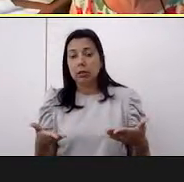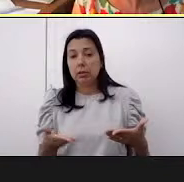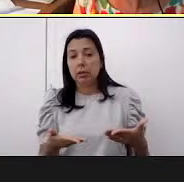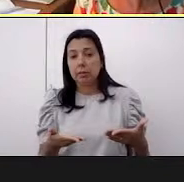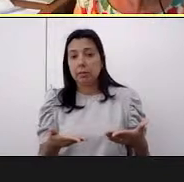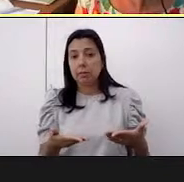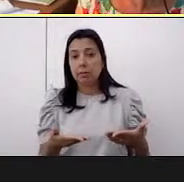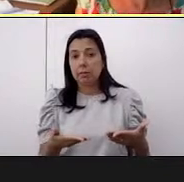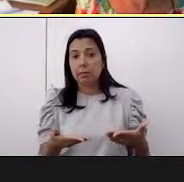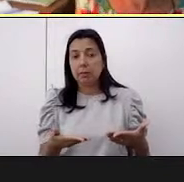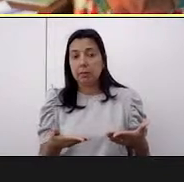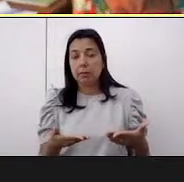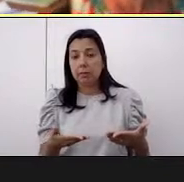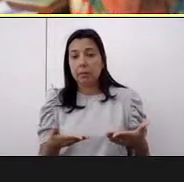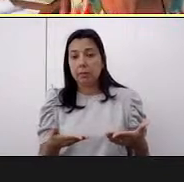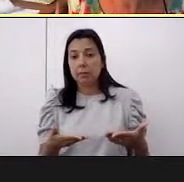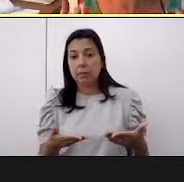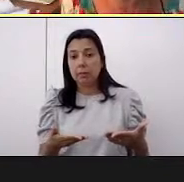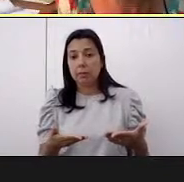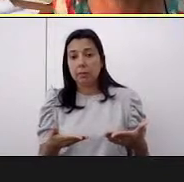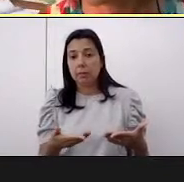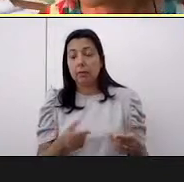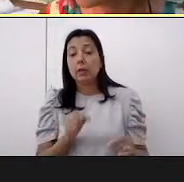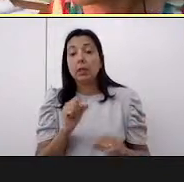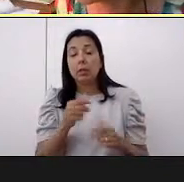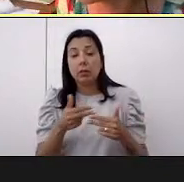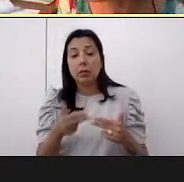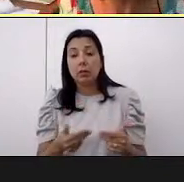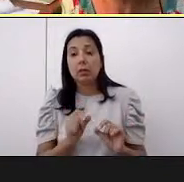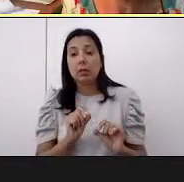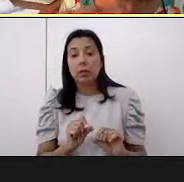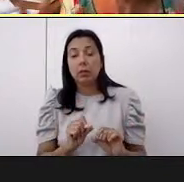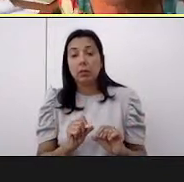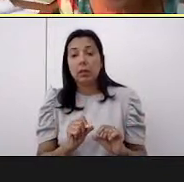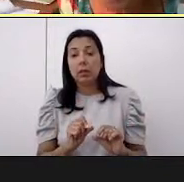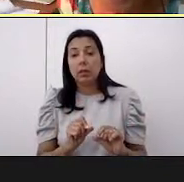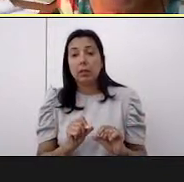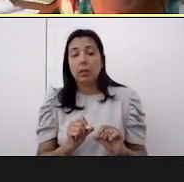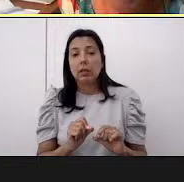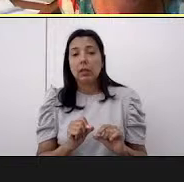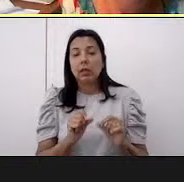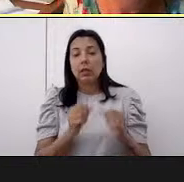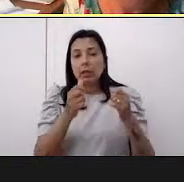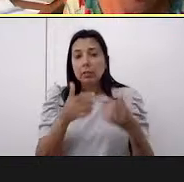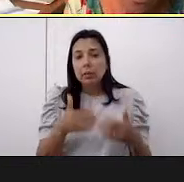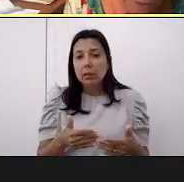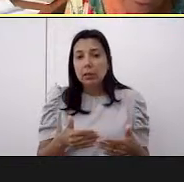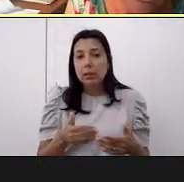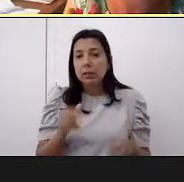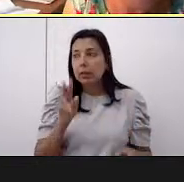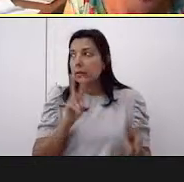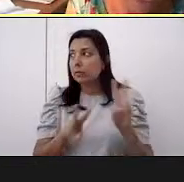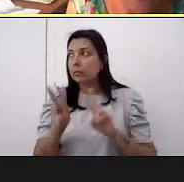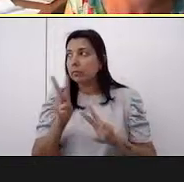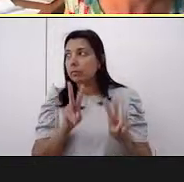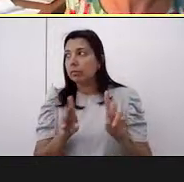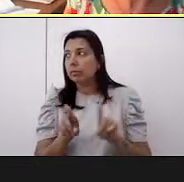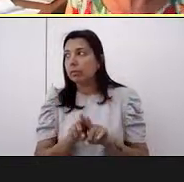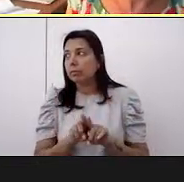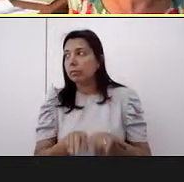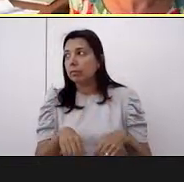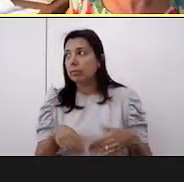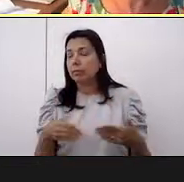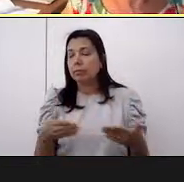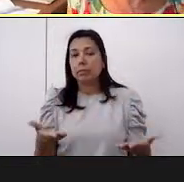their measurement tools, which imply some visions and some which orient the policy debates in some directions. And